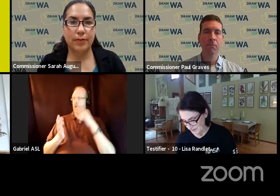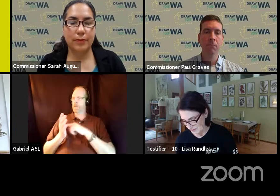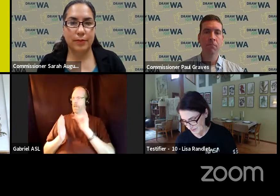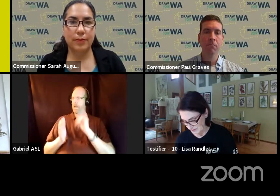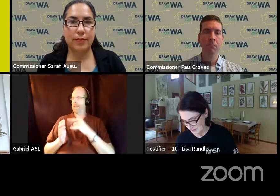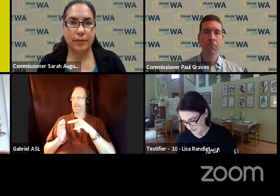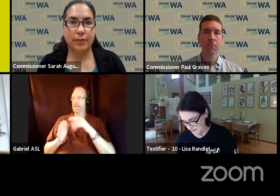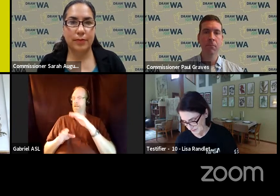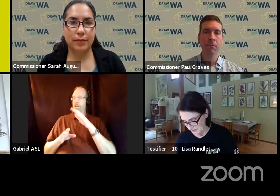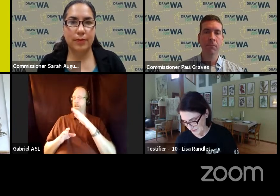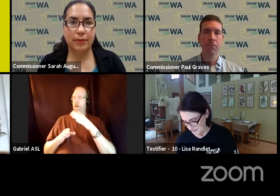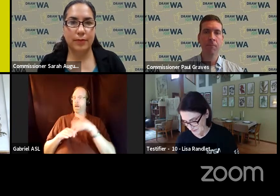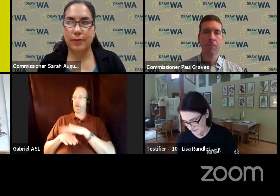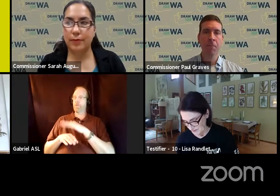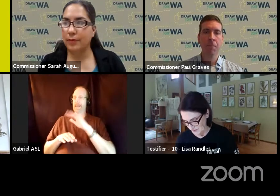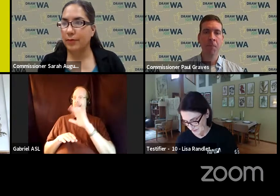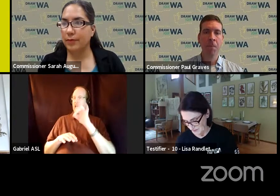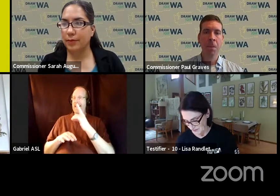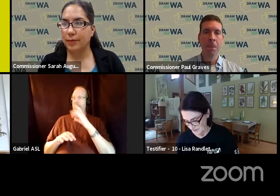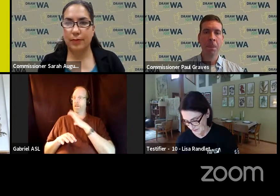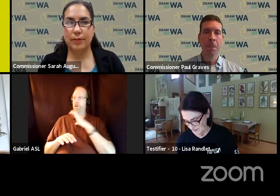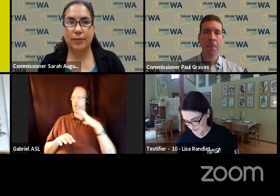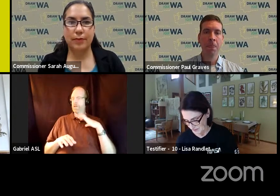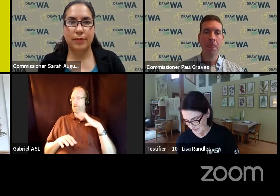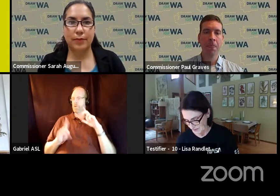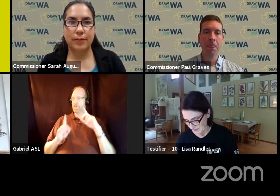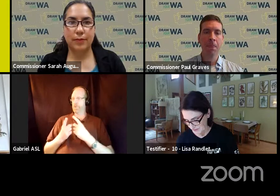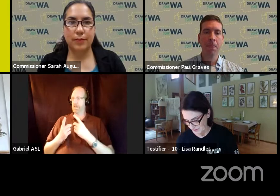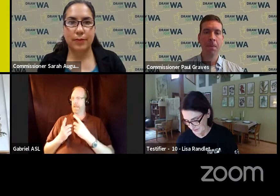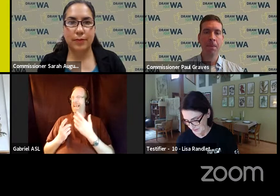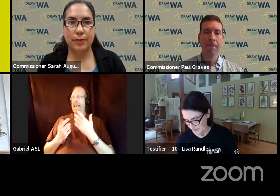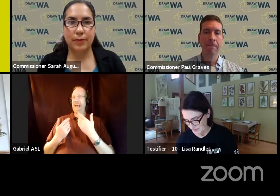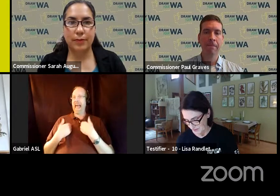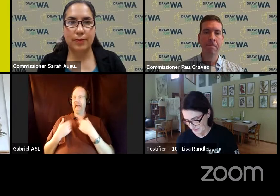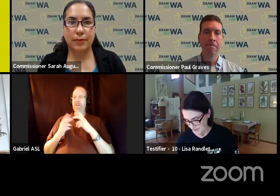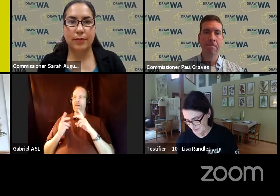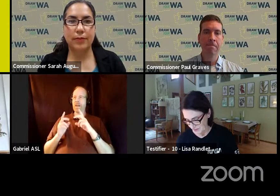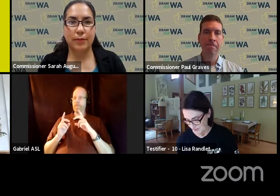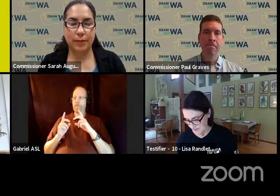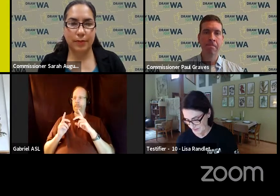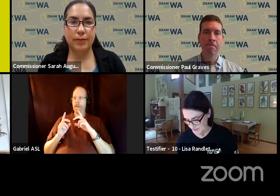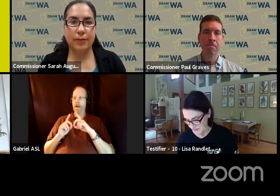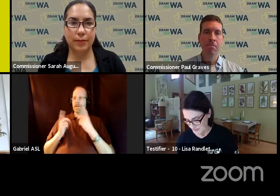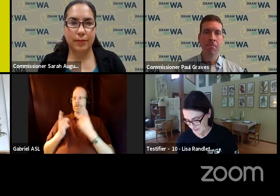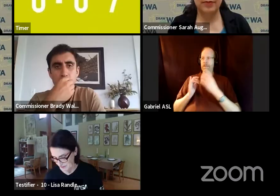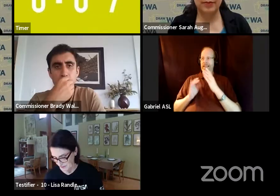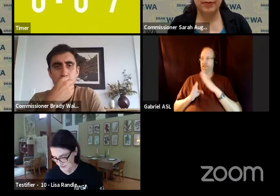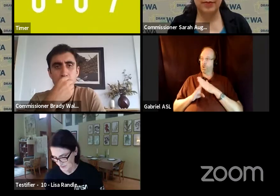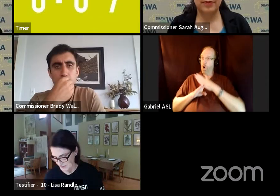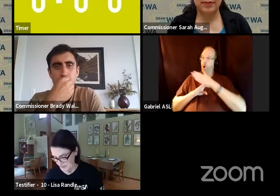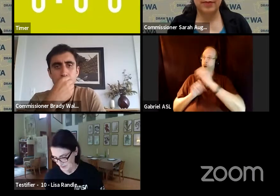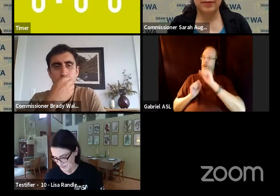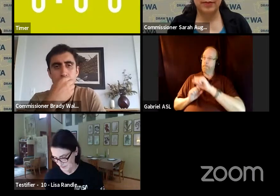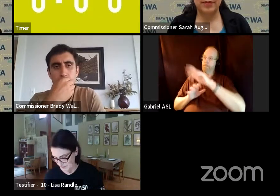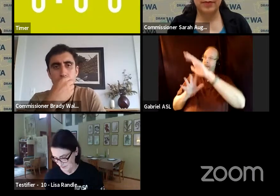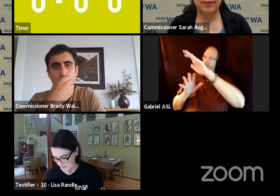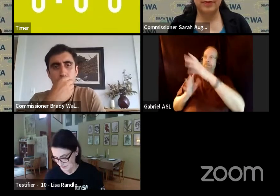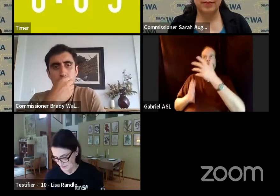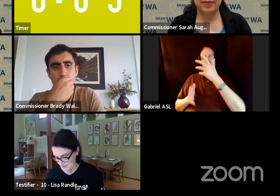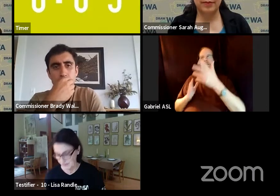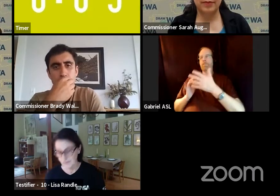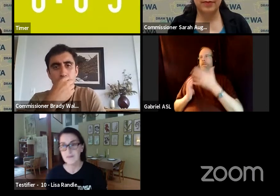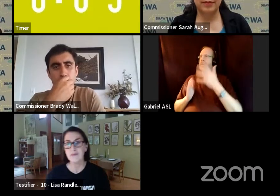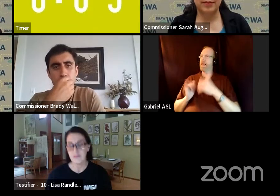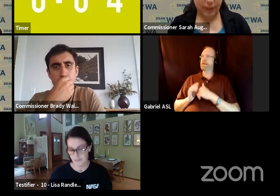covering the 8th Congressional District, having a district that kind of transcends a mountain range. That could be